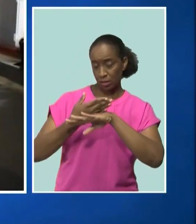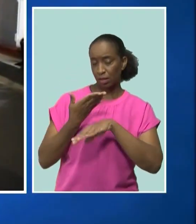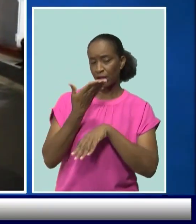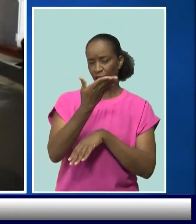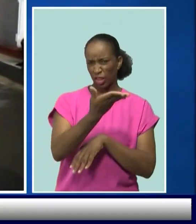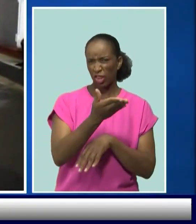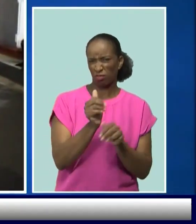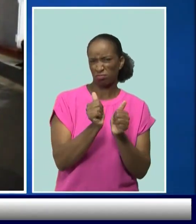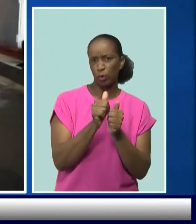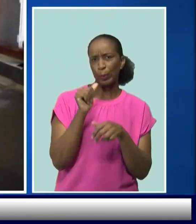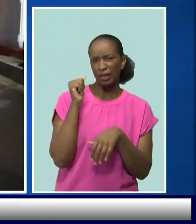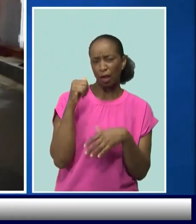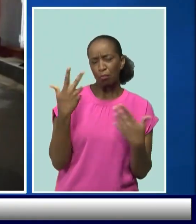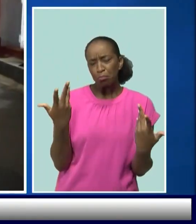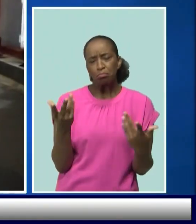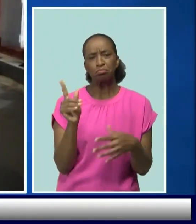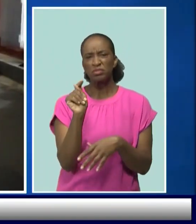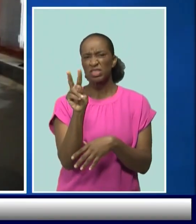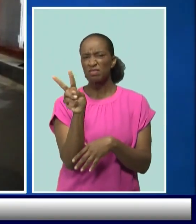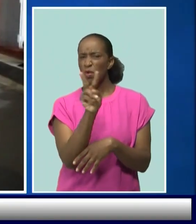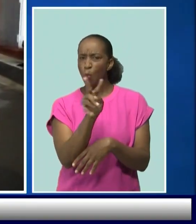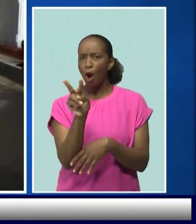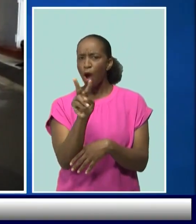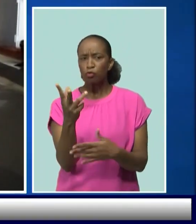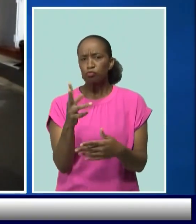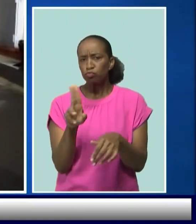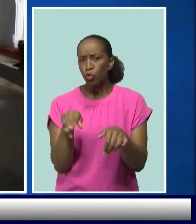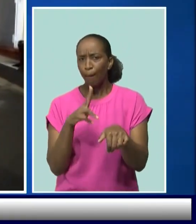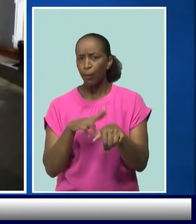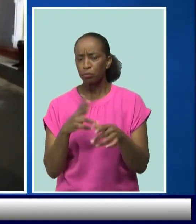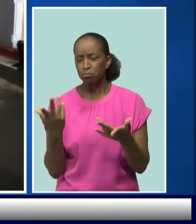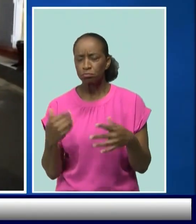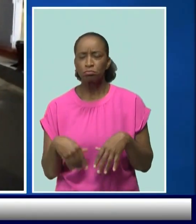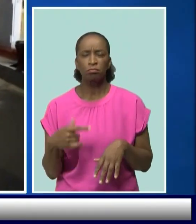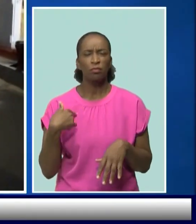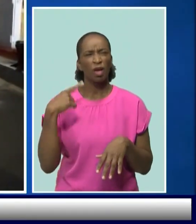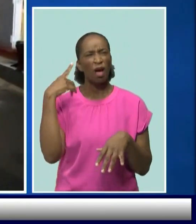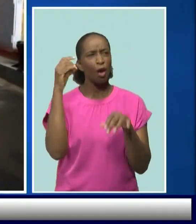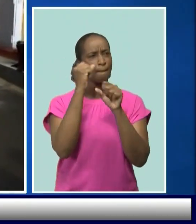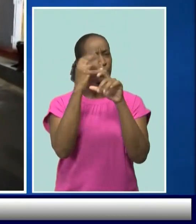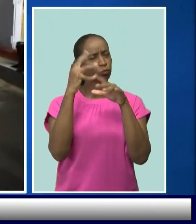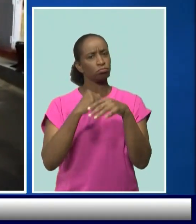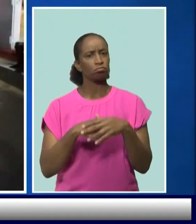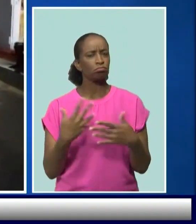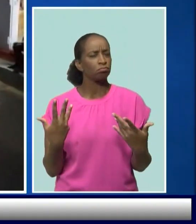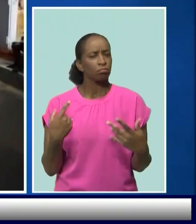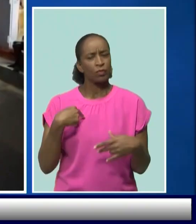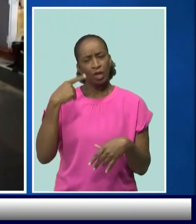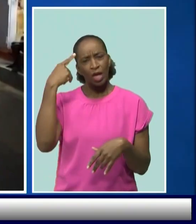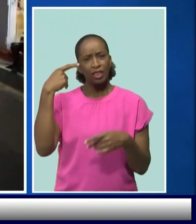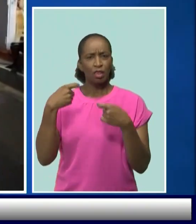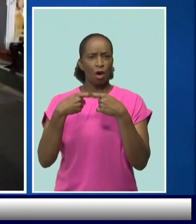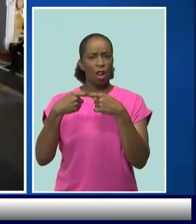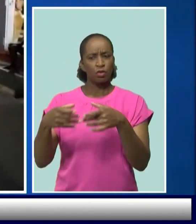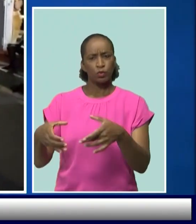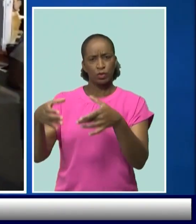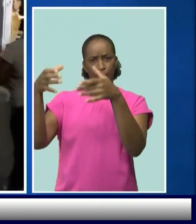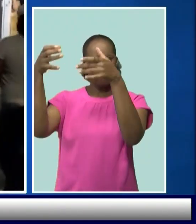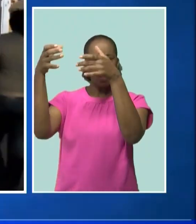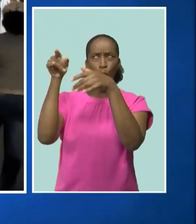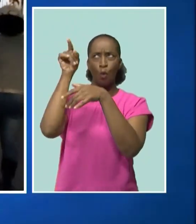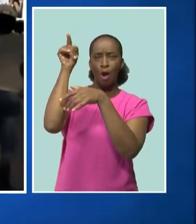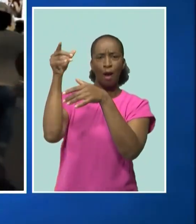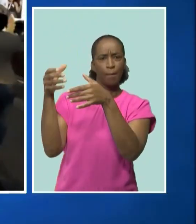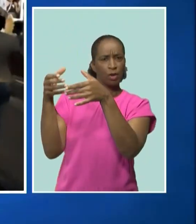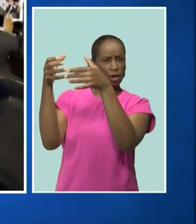TV as he would usually do, and I heard a loud explosion. I thought it was the transformer, but then from